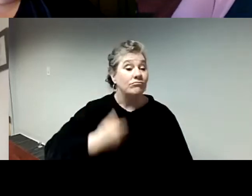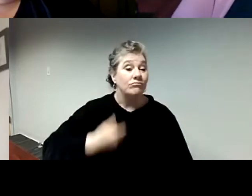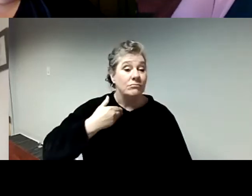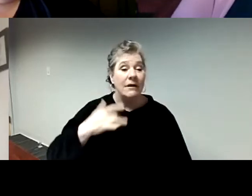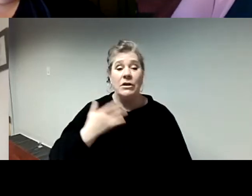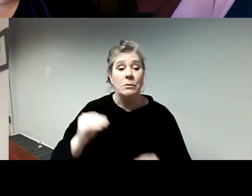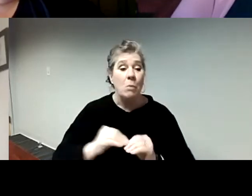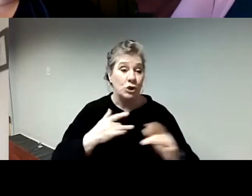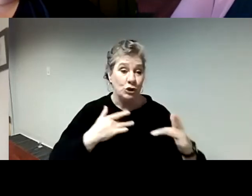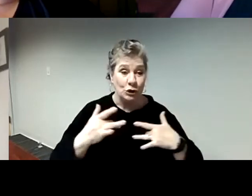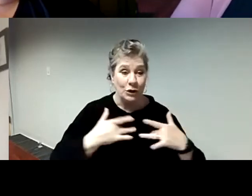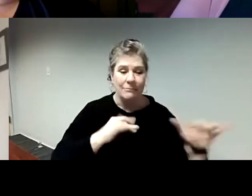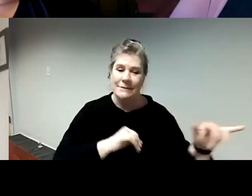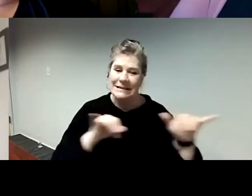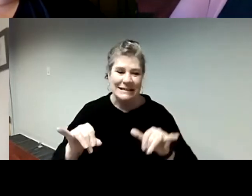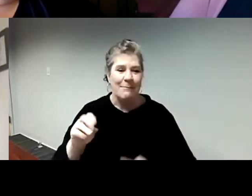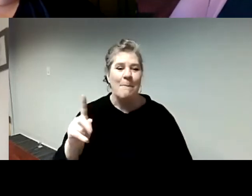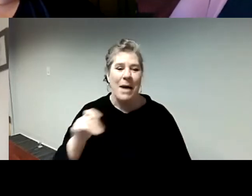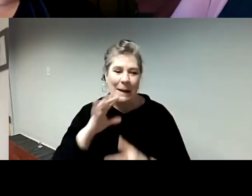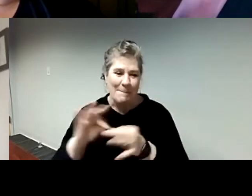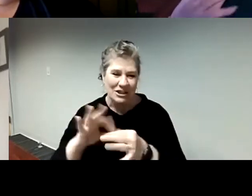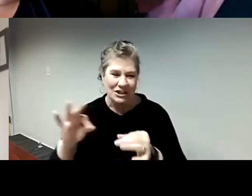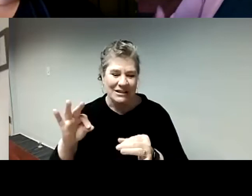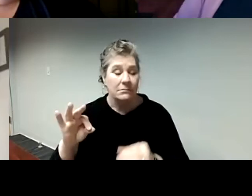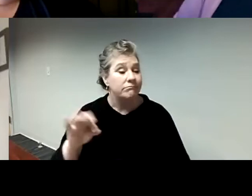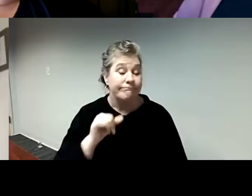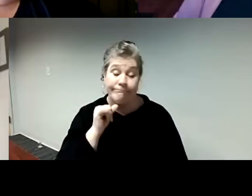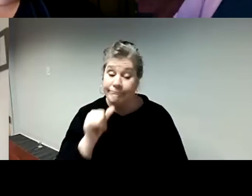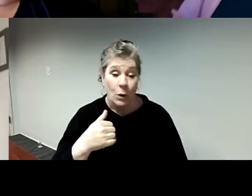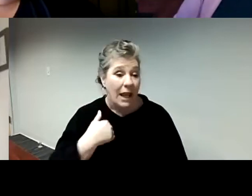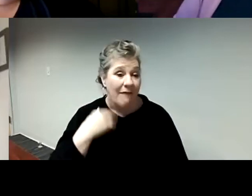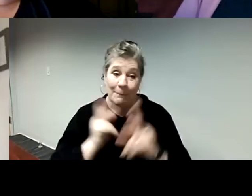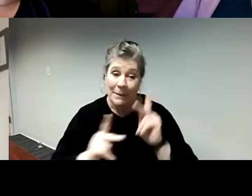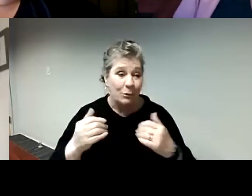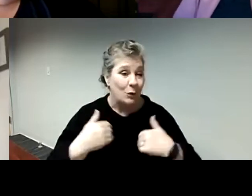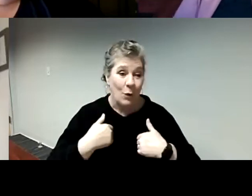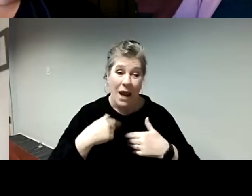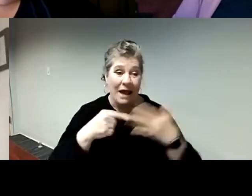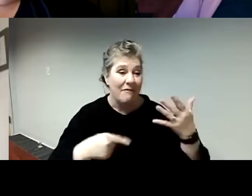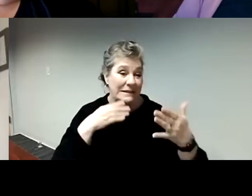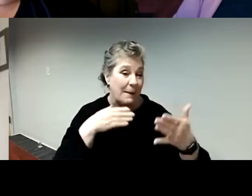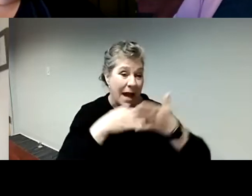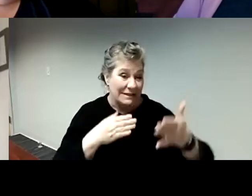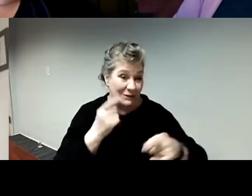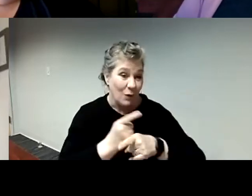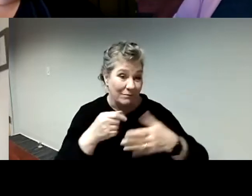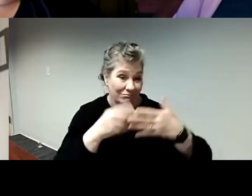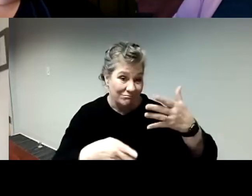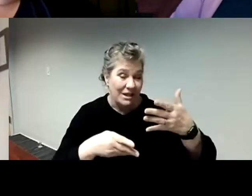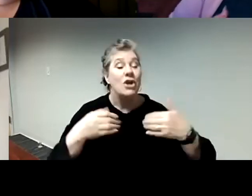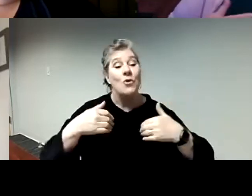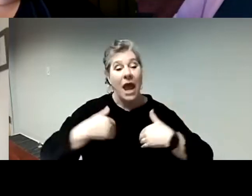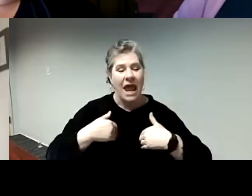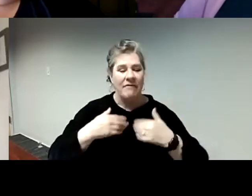most concerning, similar to what Mikey mentioned, is that you don't just have people that have these biases. You just have